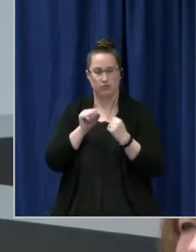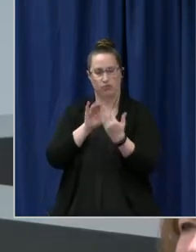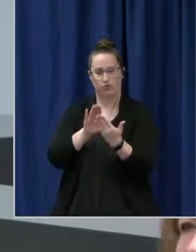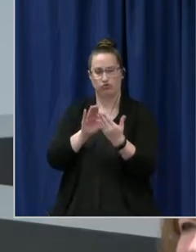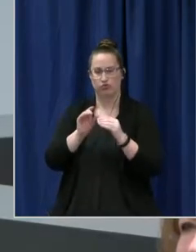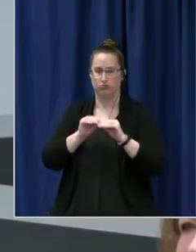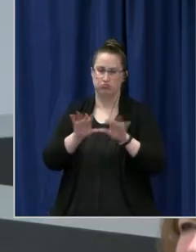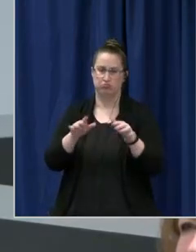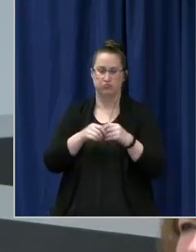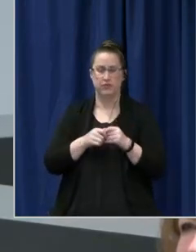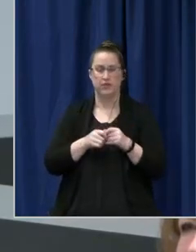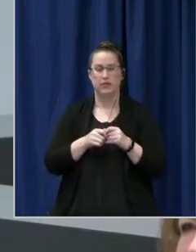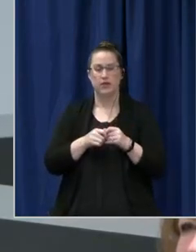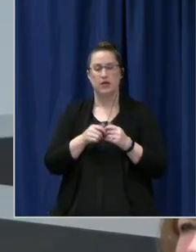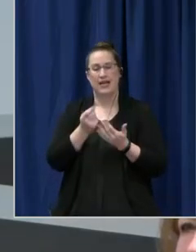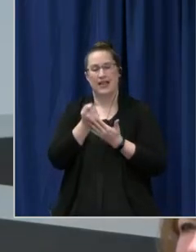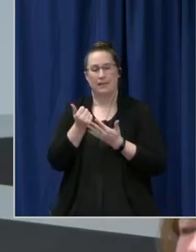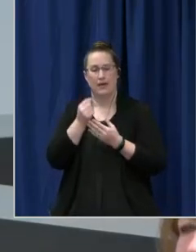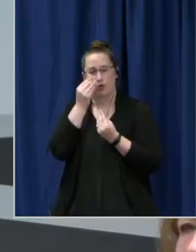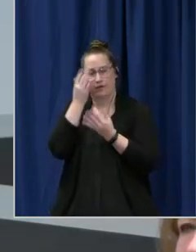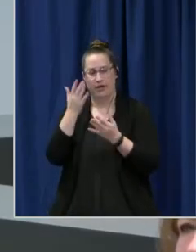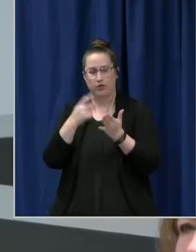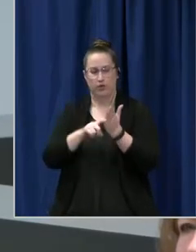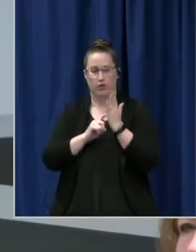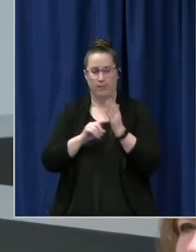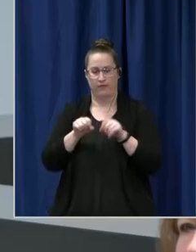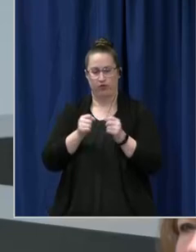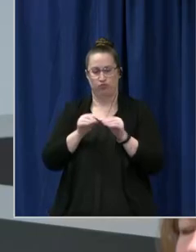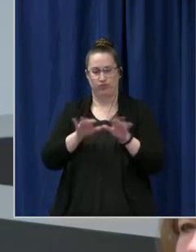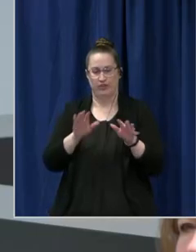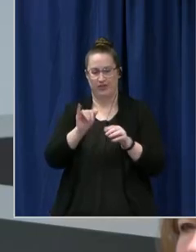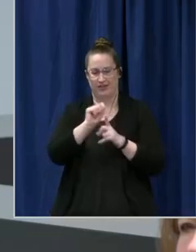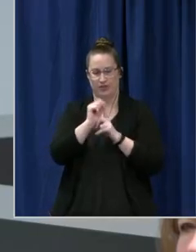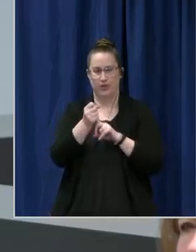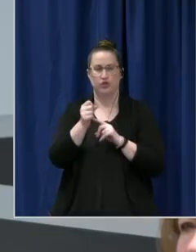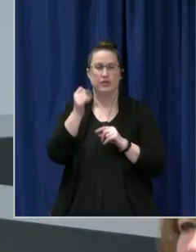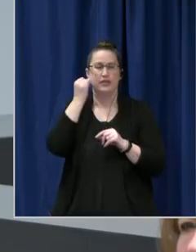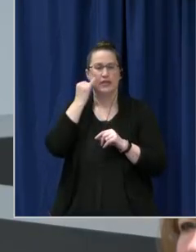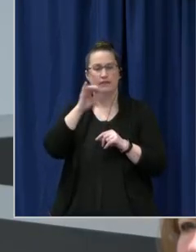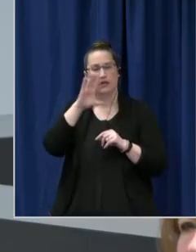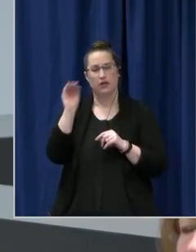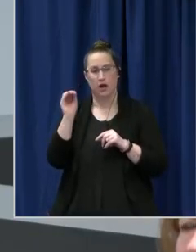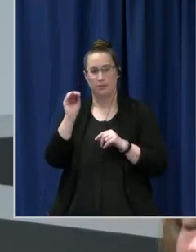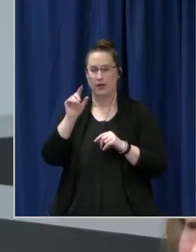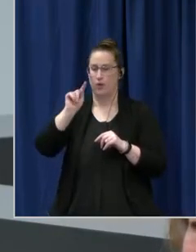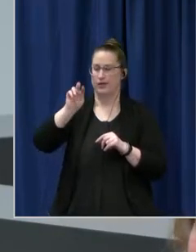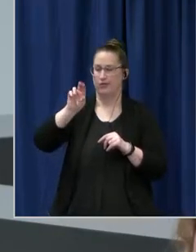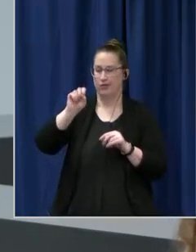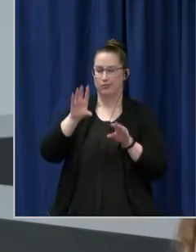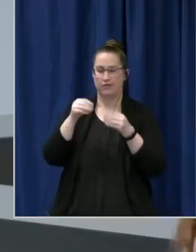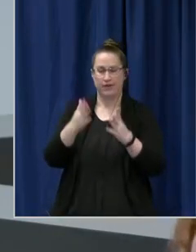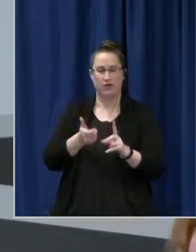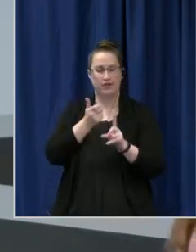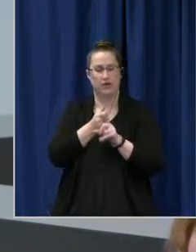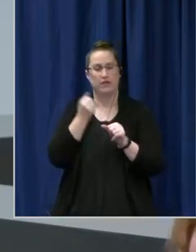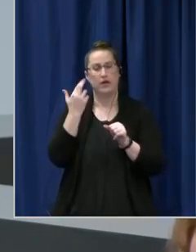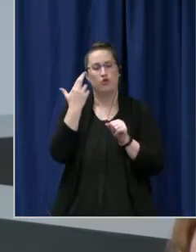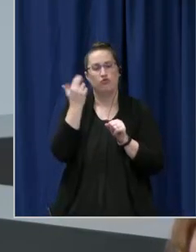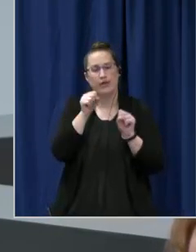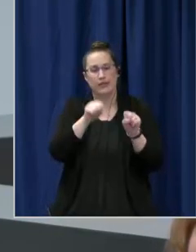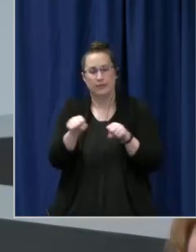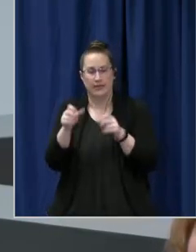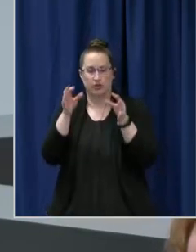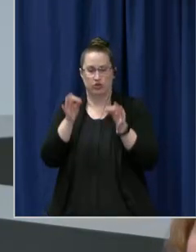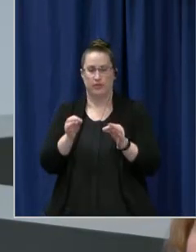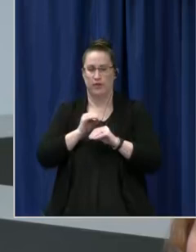It eliminates a notification requirement of a breach in those instances where a carrier or a TRS provider can reasonably determine that